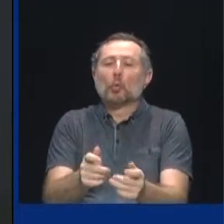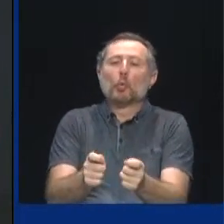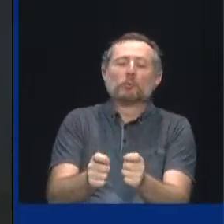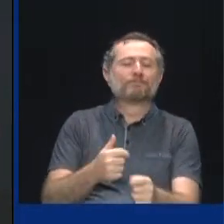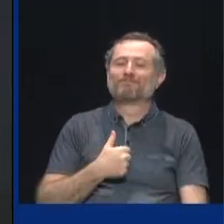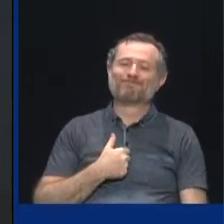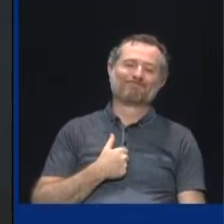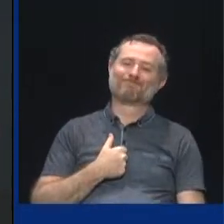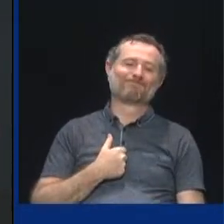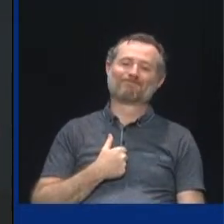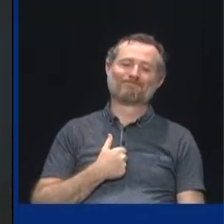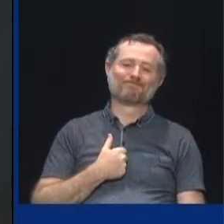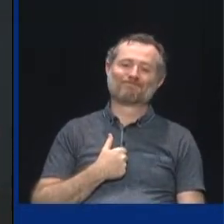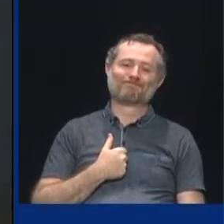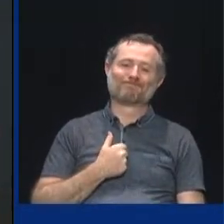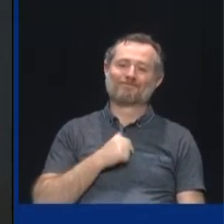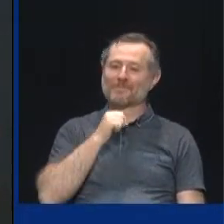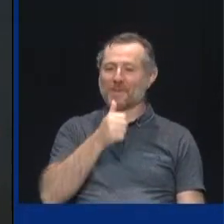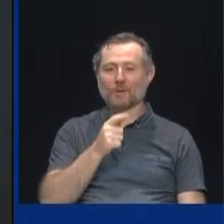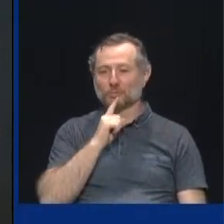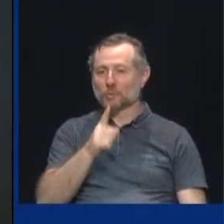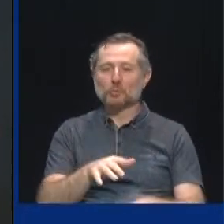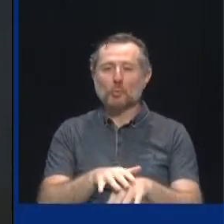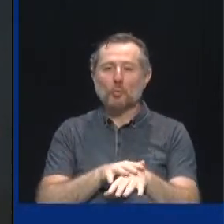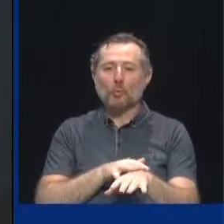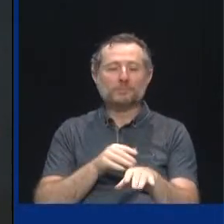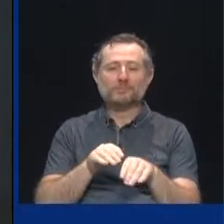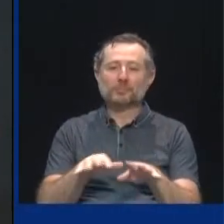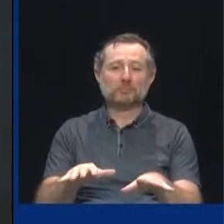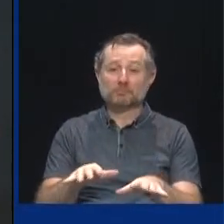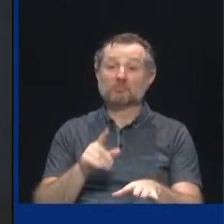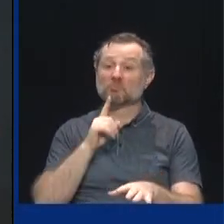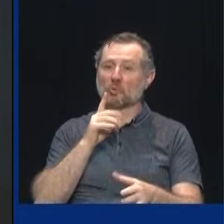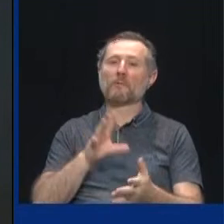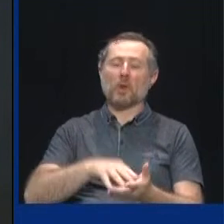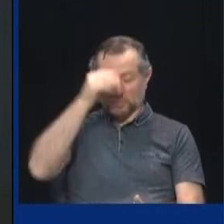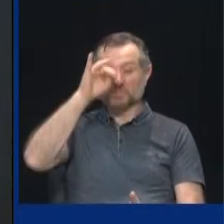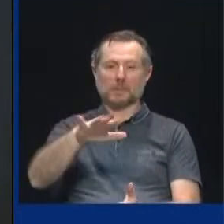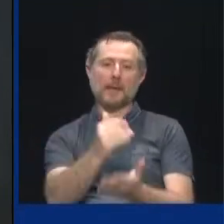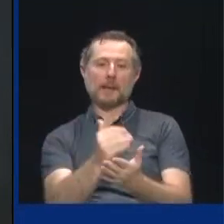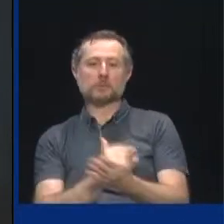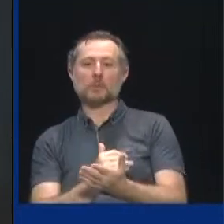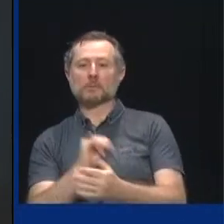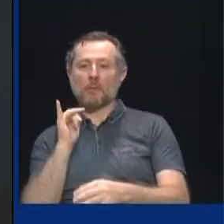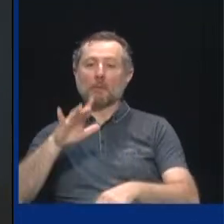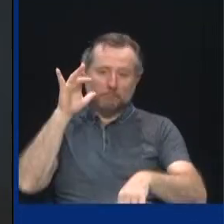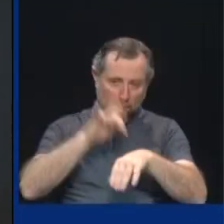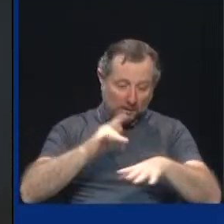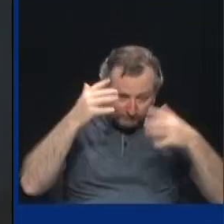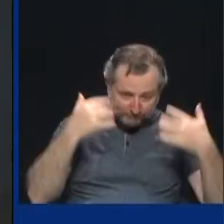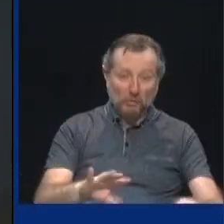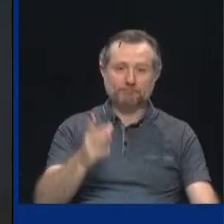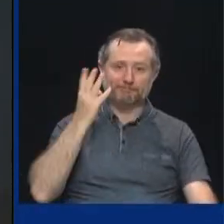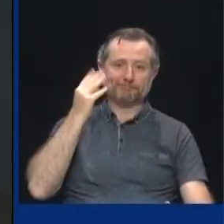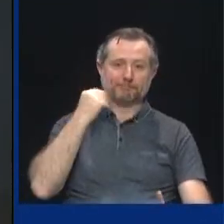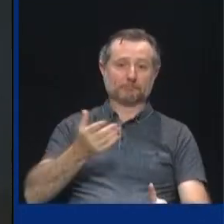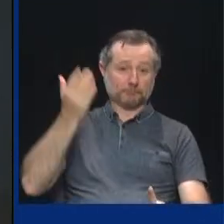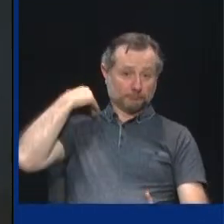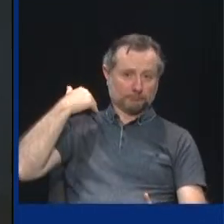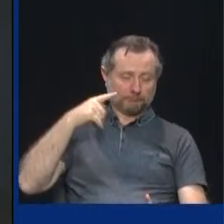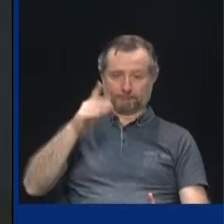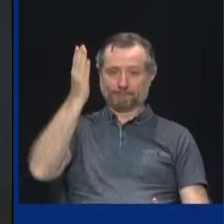don't slow the spread that way. We learned that lesson. Been there, done that. So